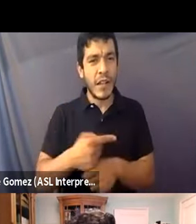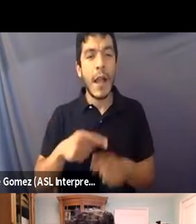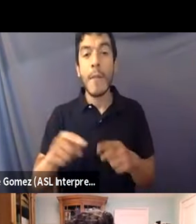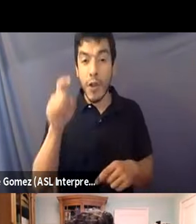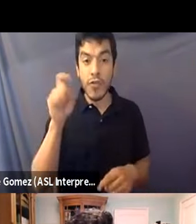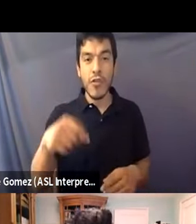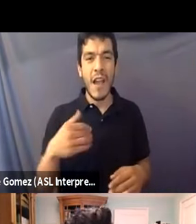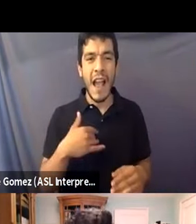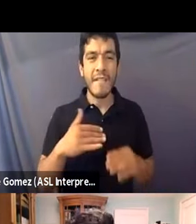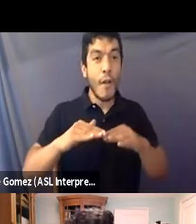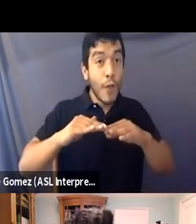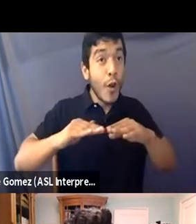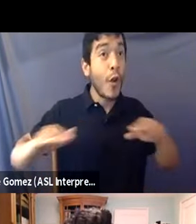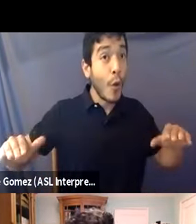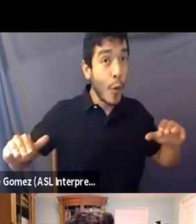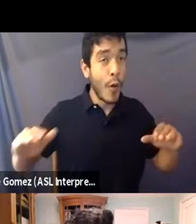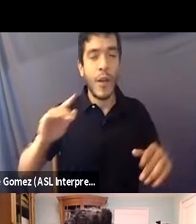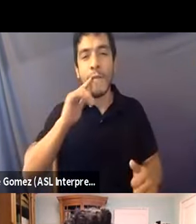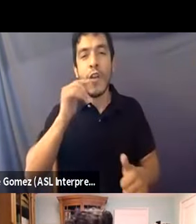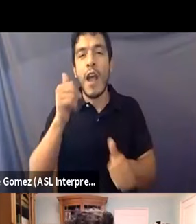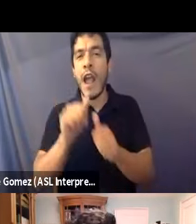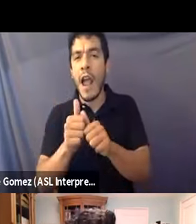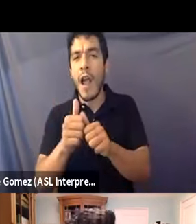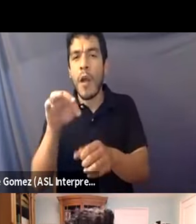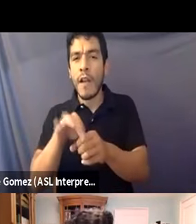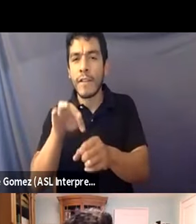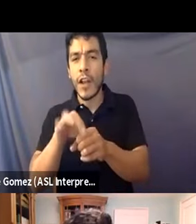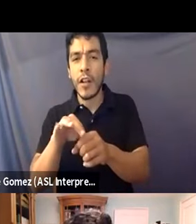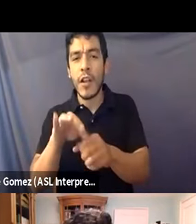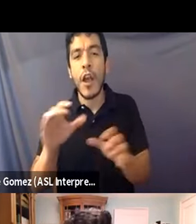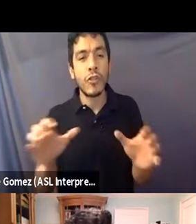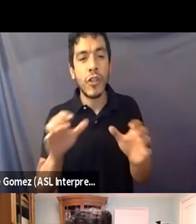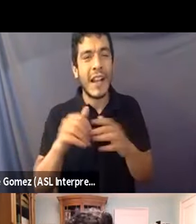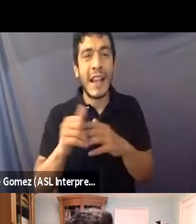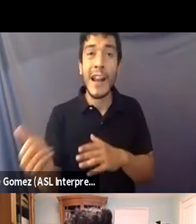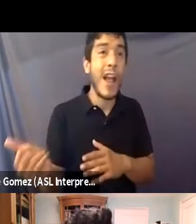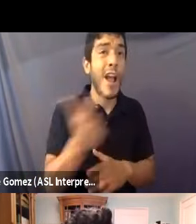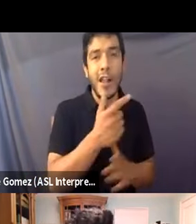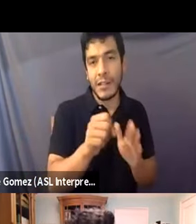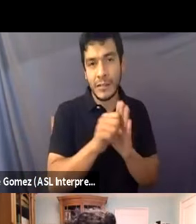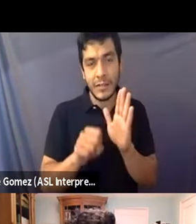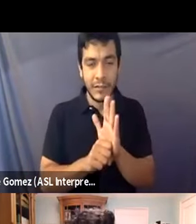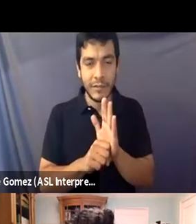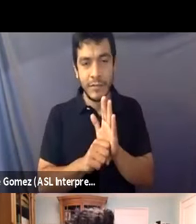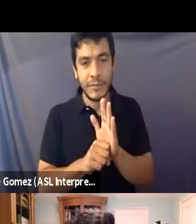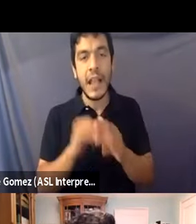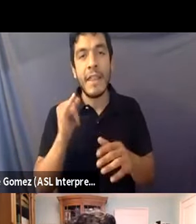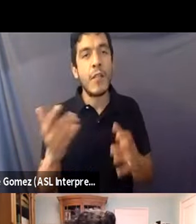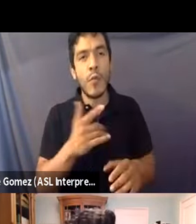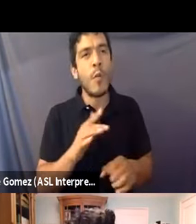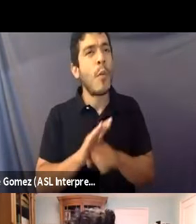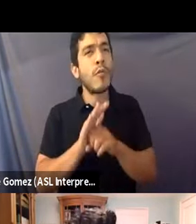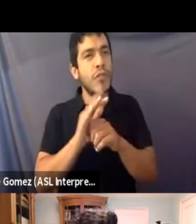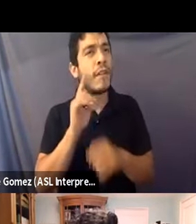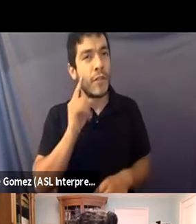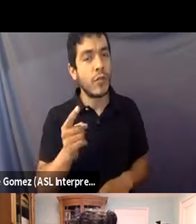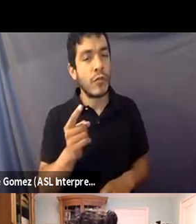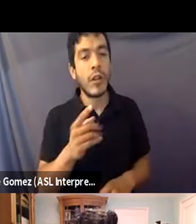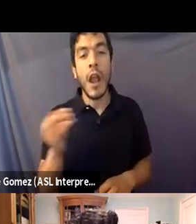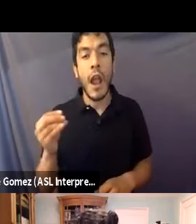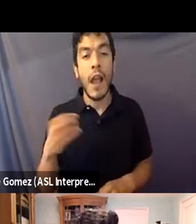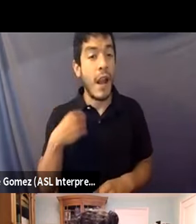floor for how elections are conducted in all of our states, right? So that's what we're pushing for. And then I